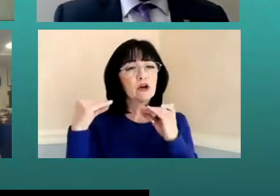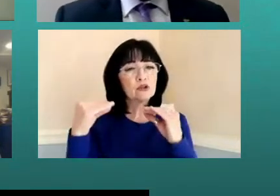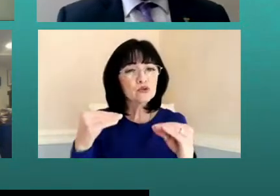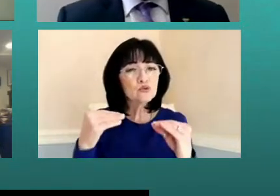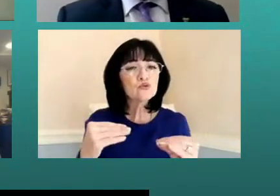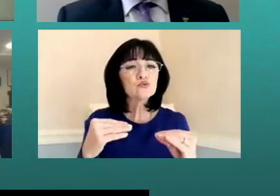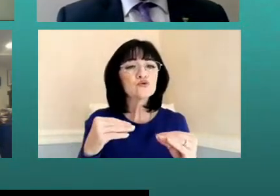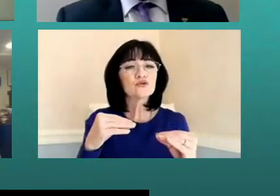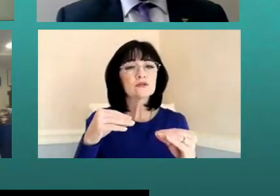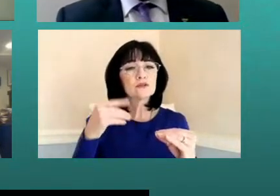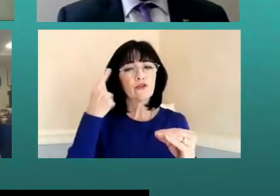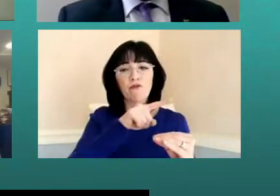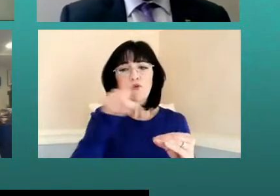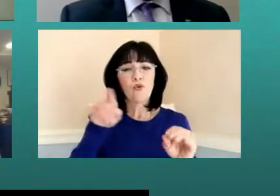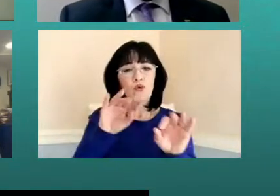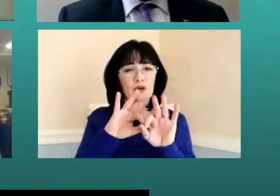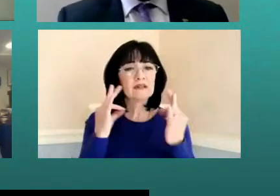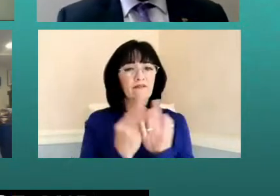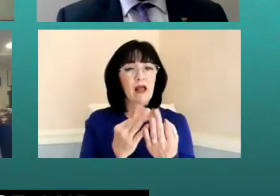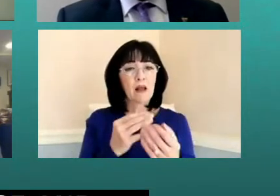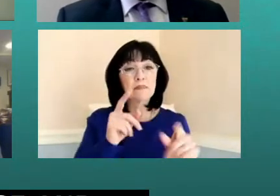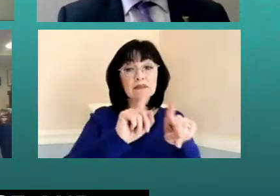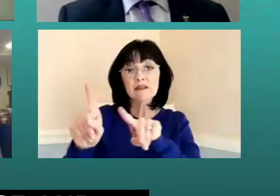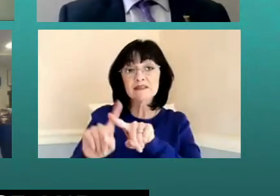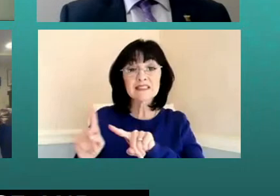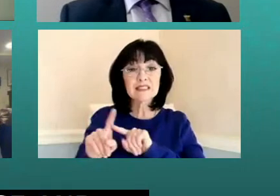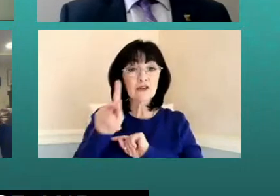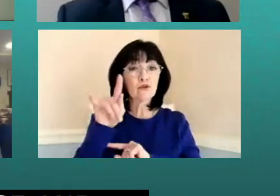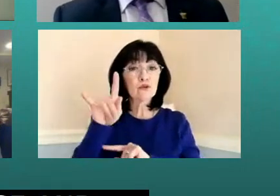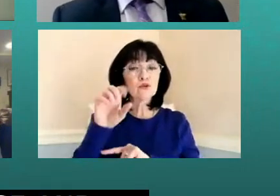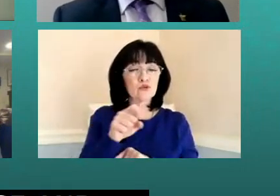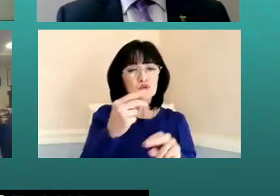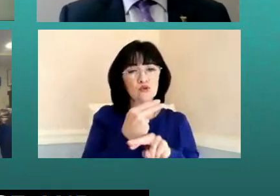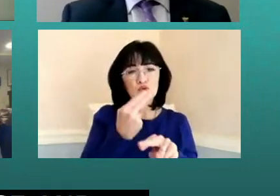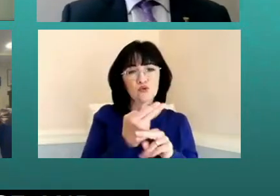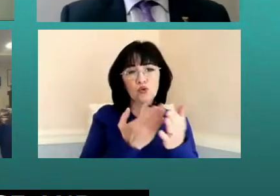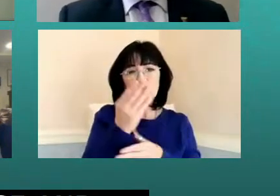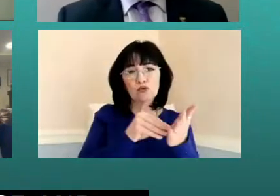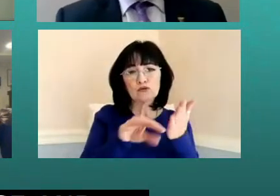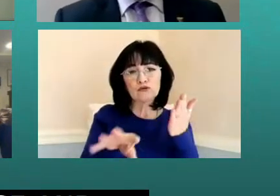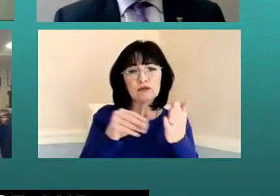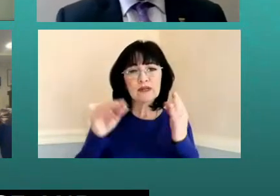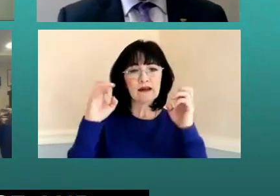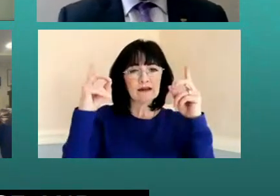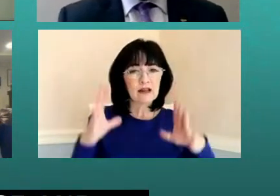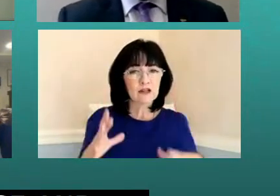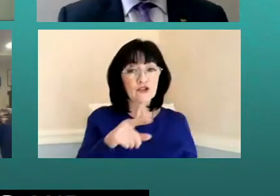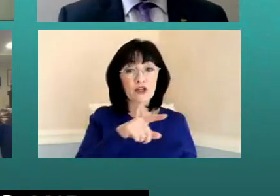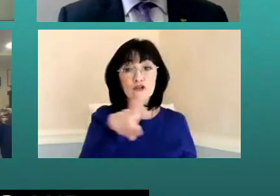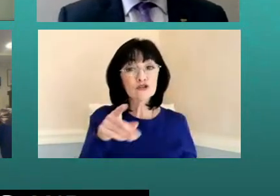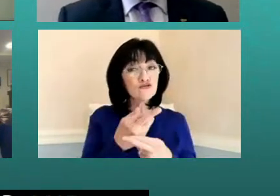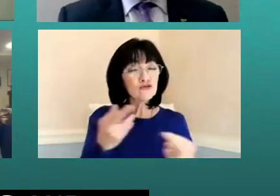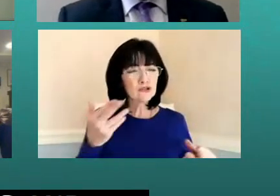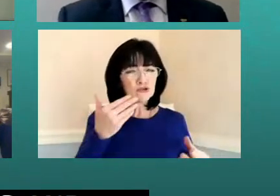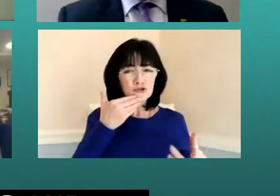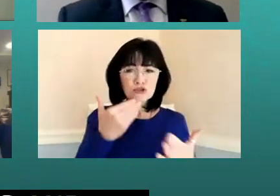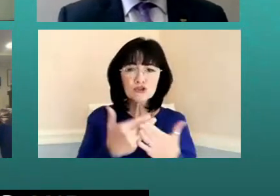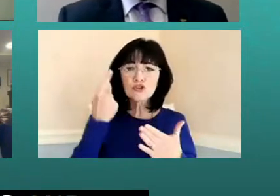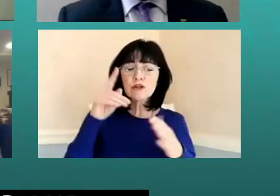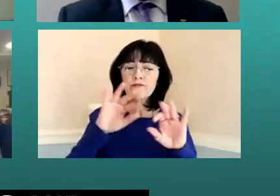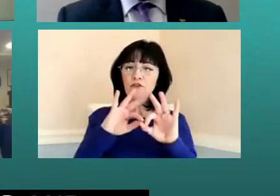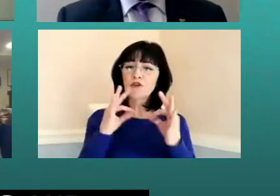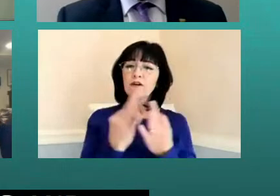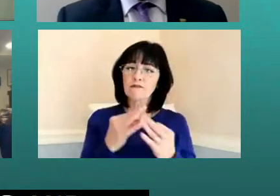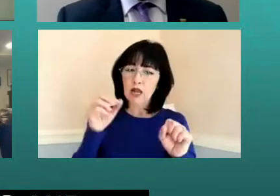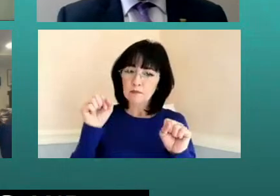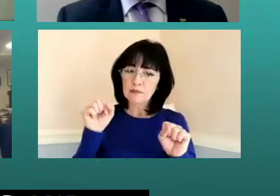digital tools most often used by students and educators. This is a great resource for families to return to as